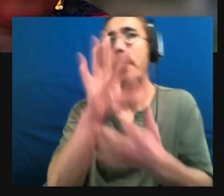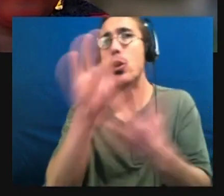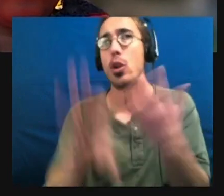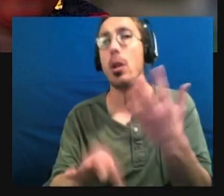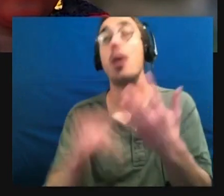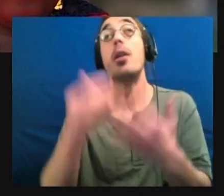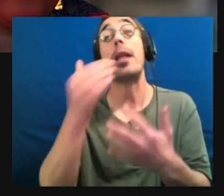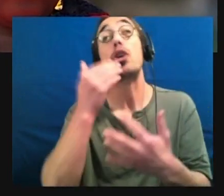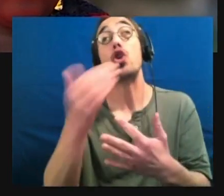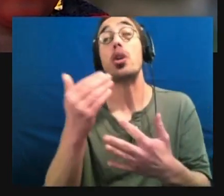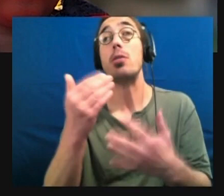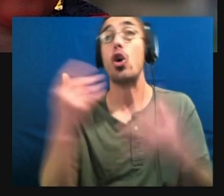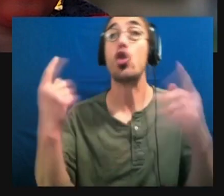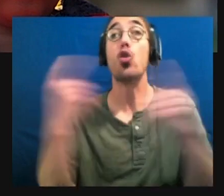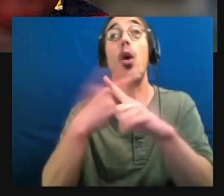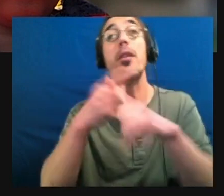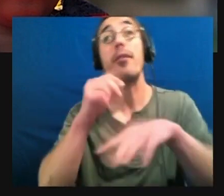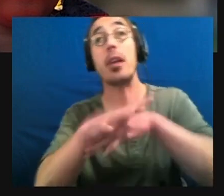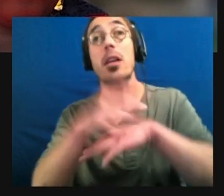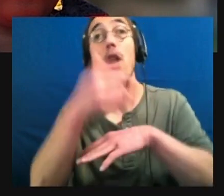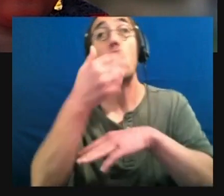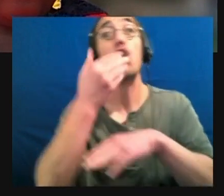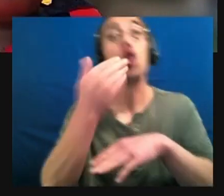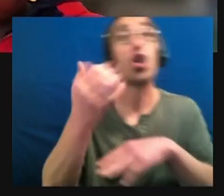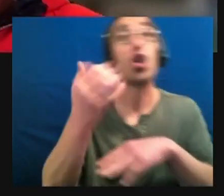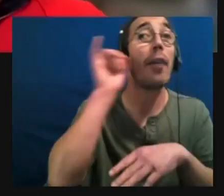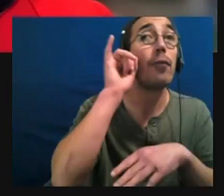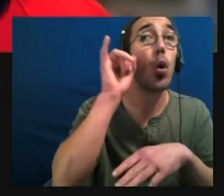ones? Are there good iPhone apps?